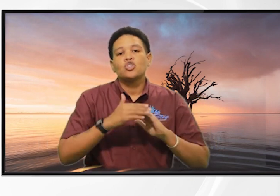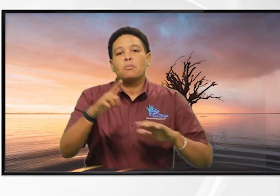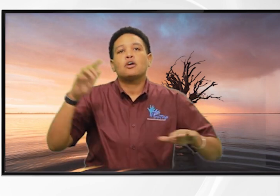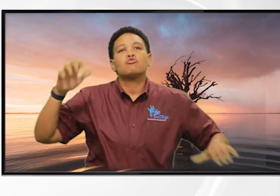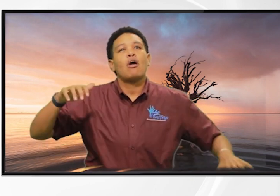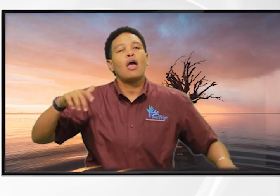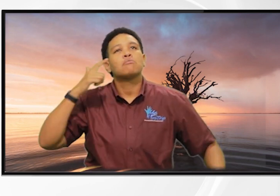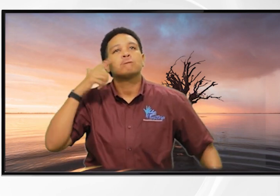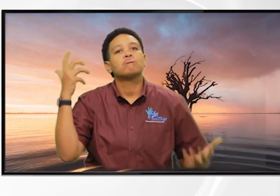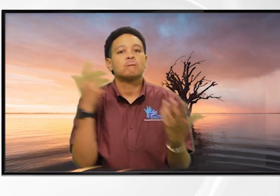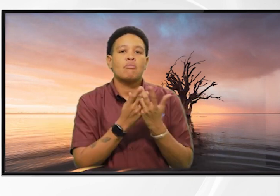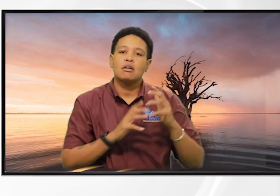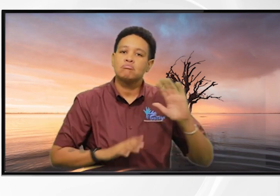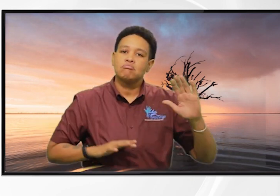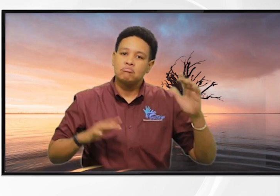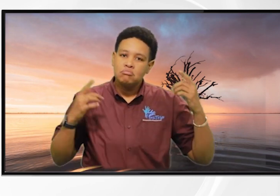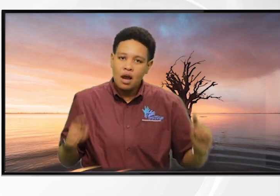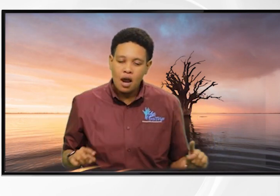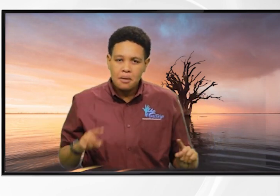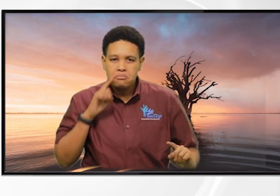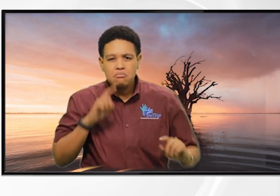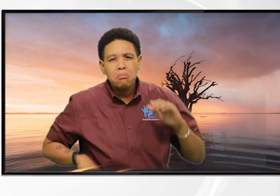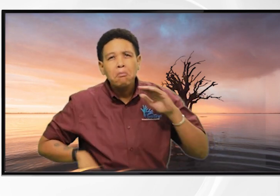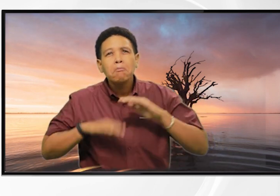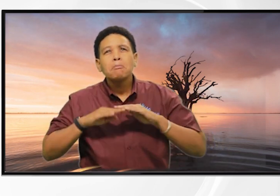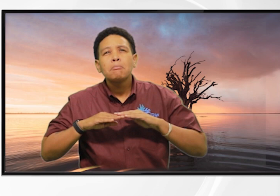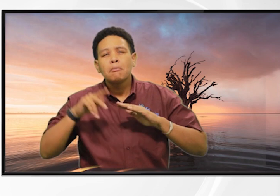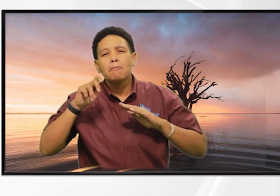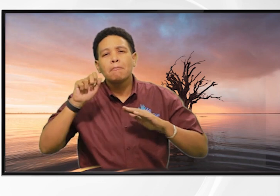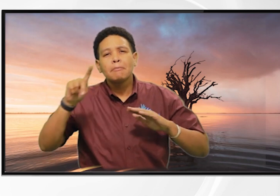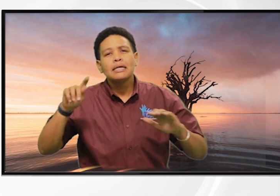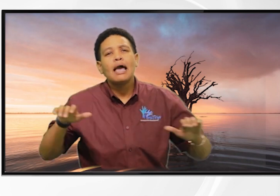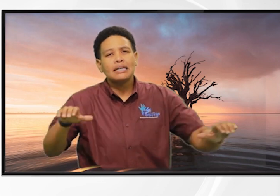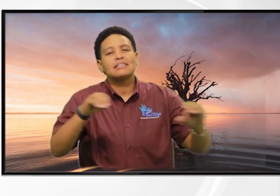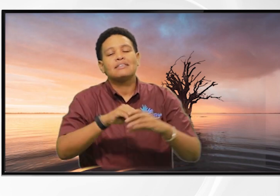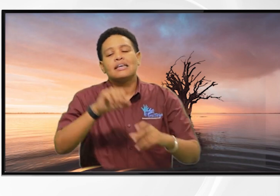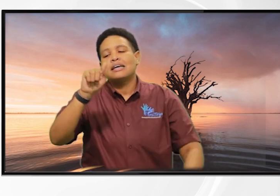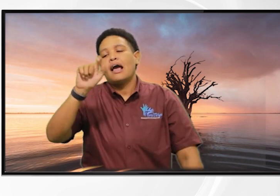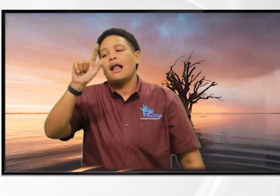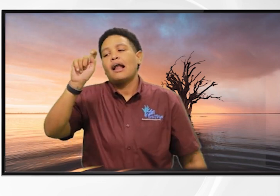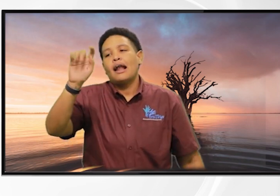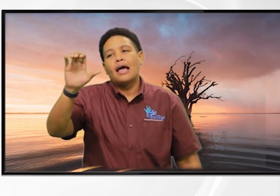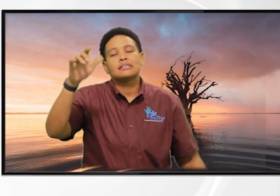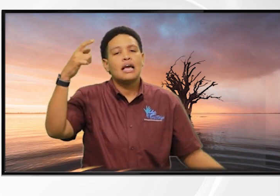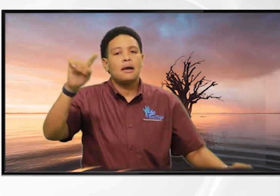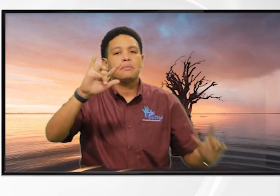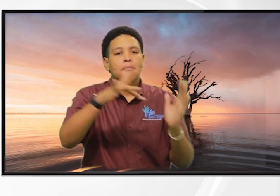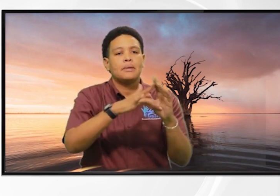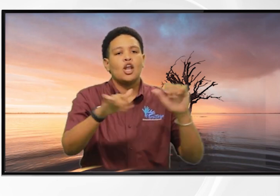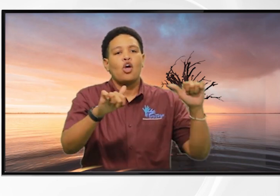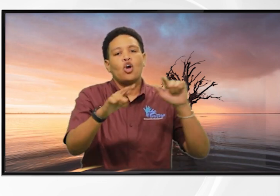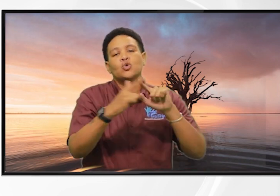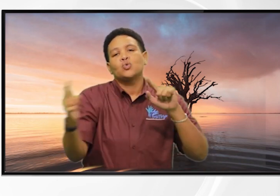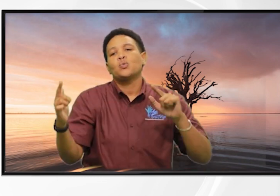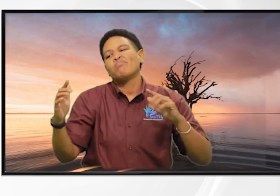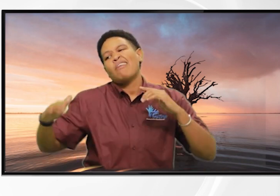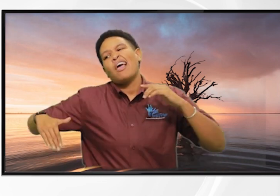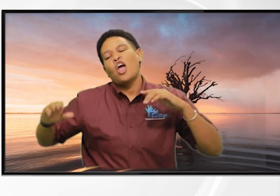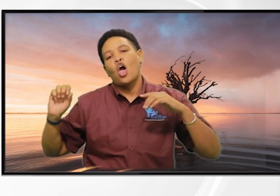rainfall season. Peak activity in the Atlantic occurs during mid-August to late